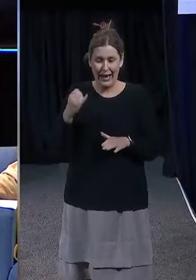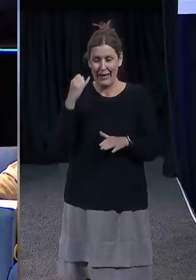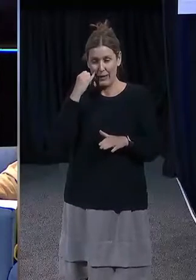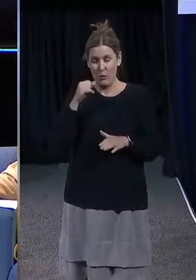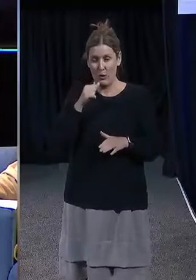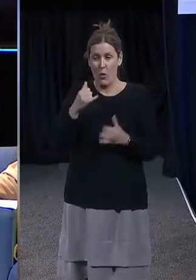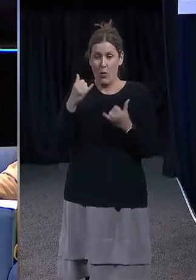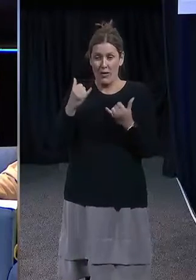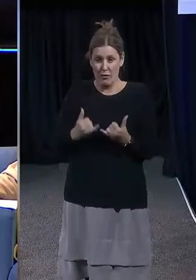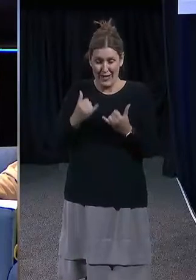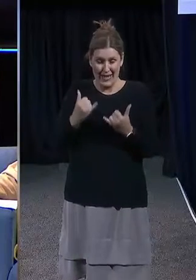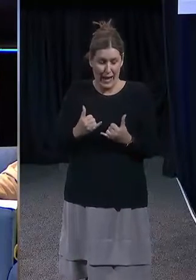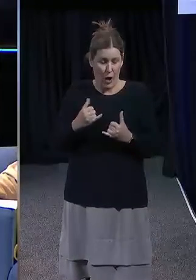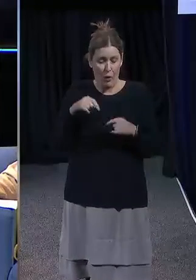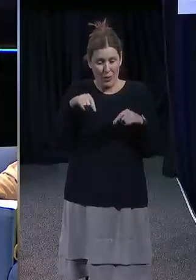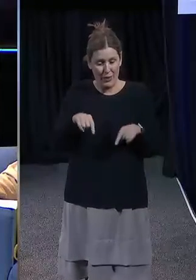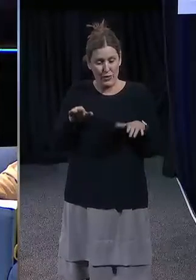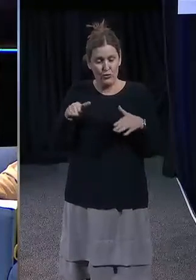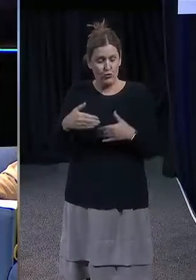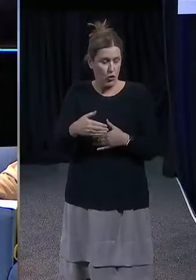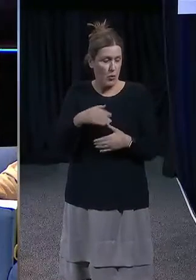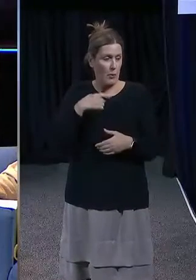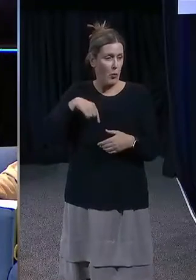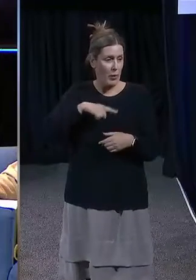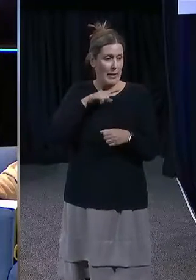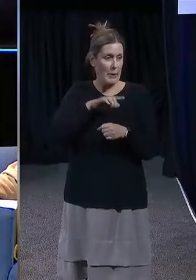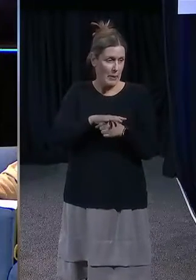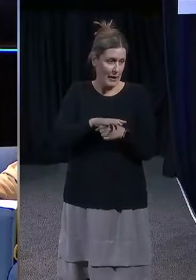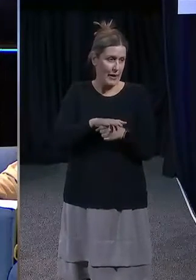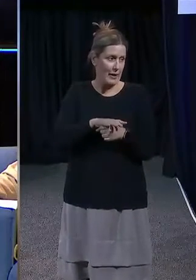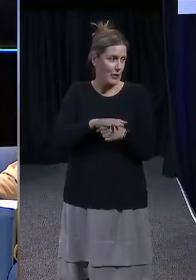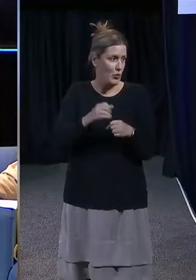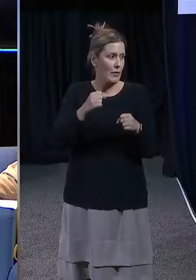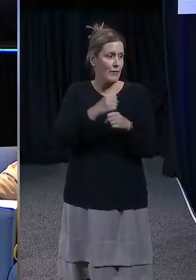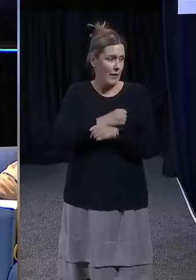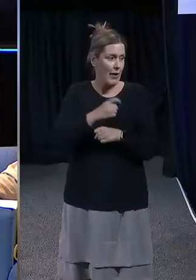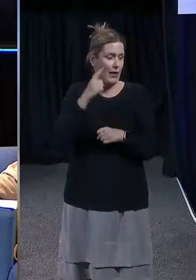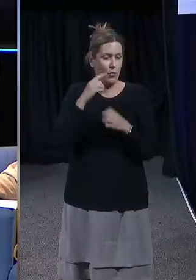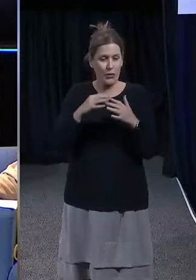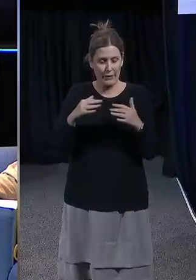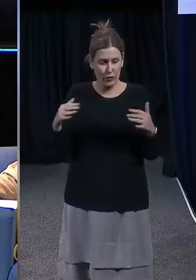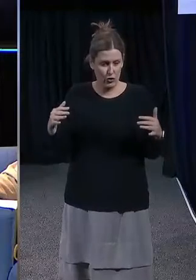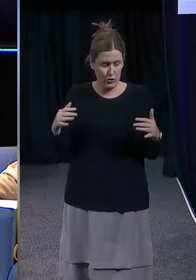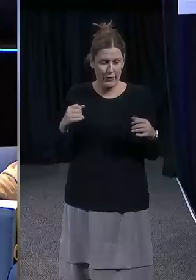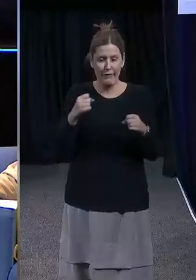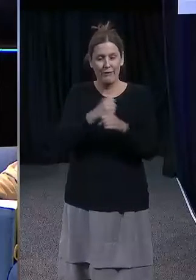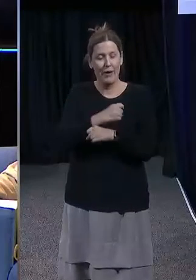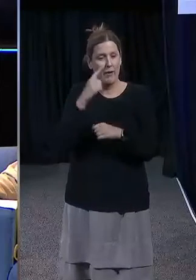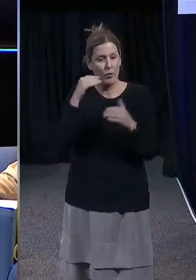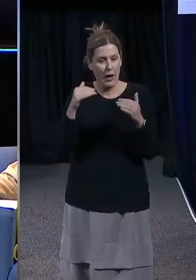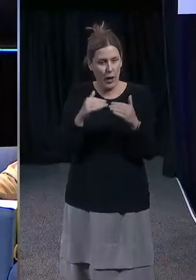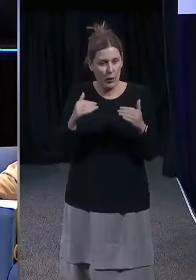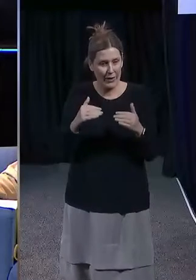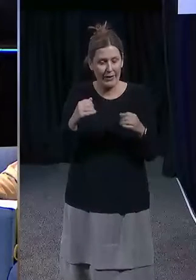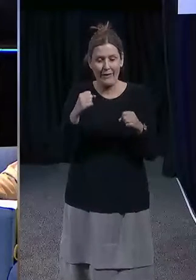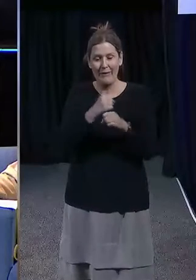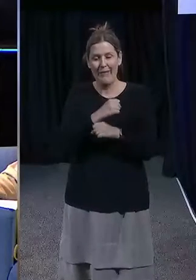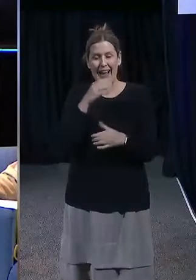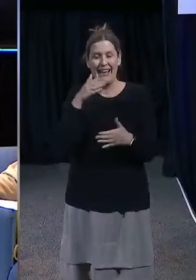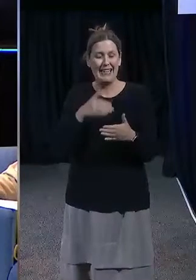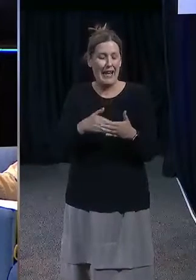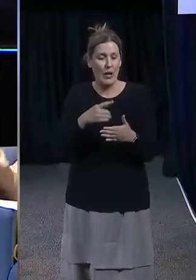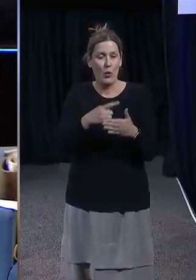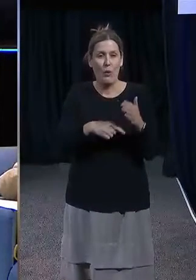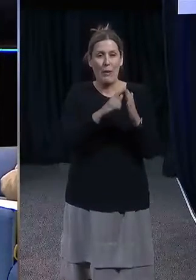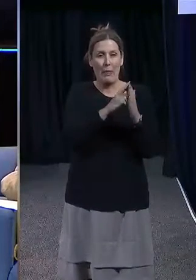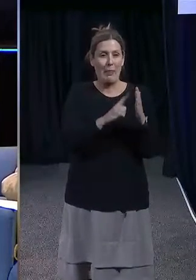now, in this room, make the commitment to fight for diversity, to fight for equity, and to fight against what the legal